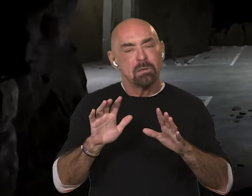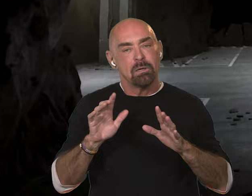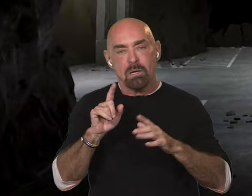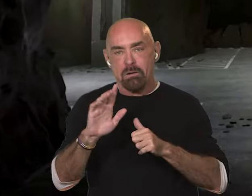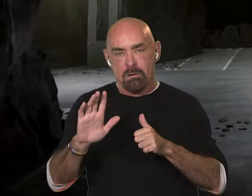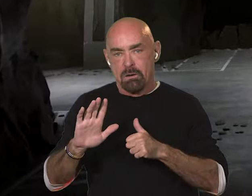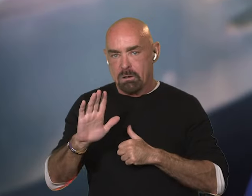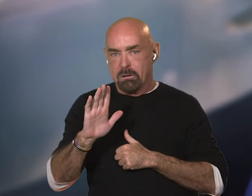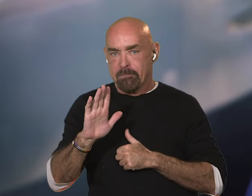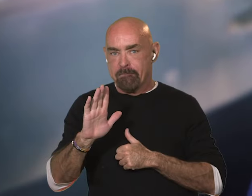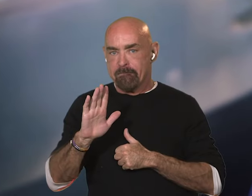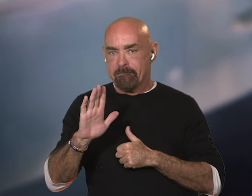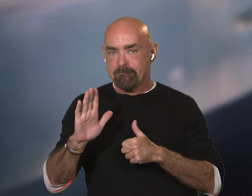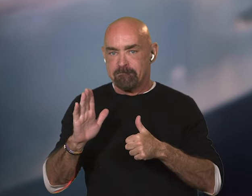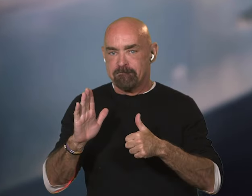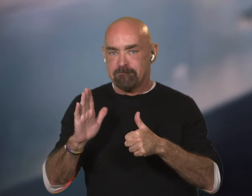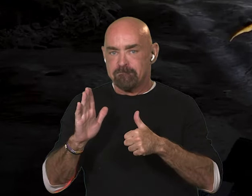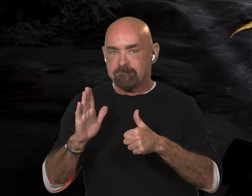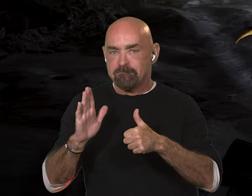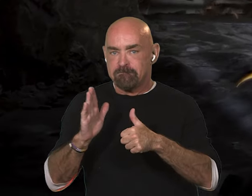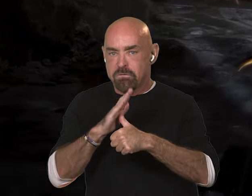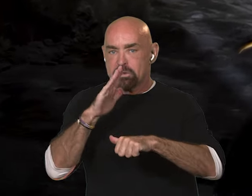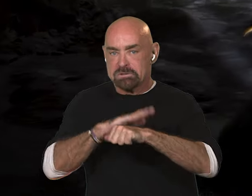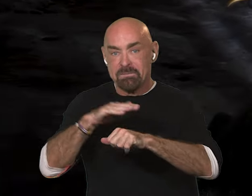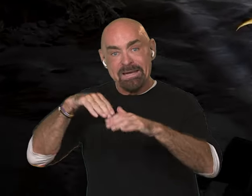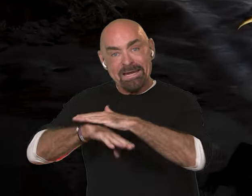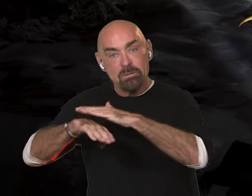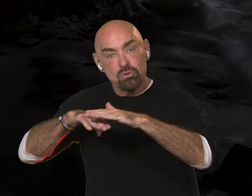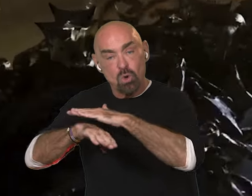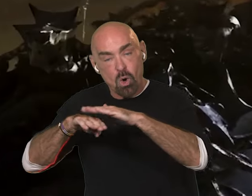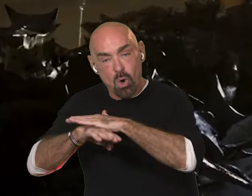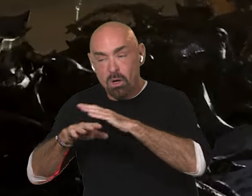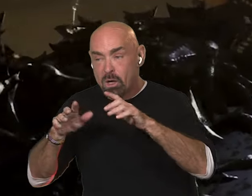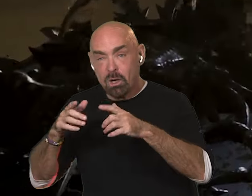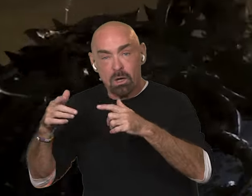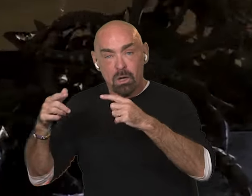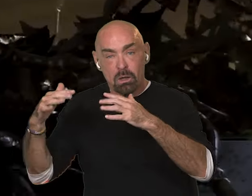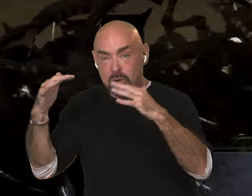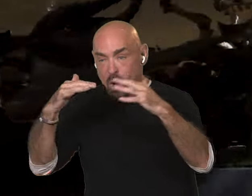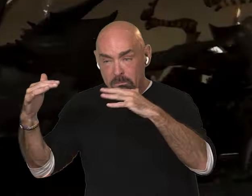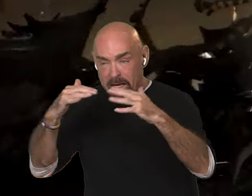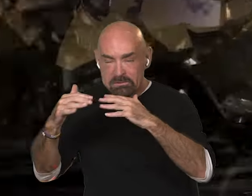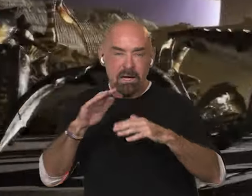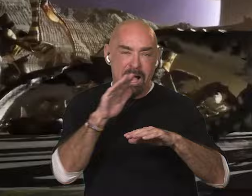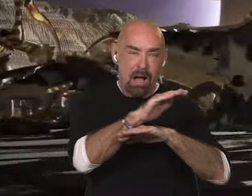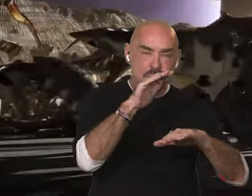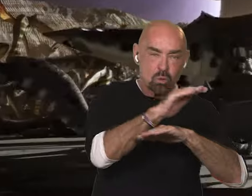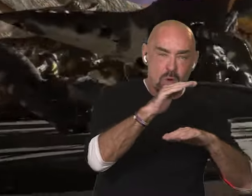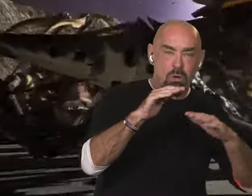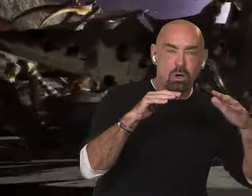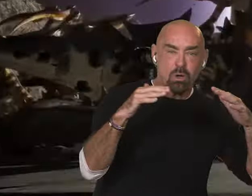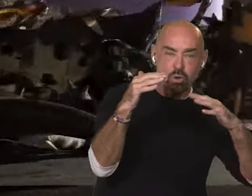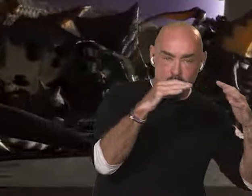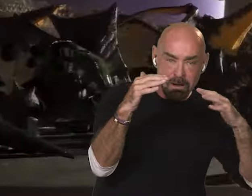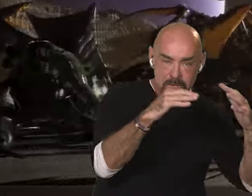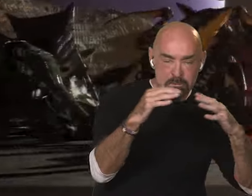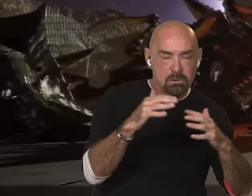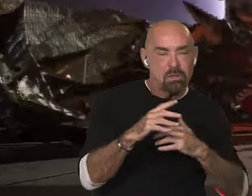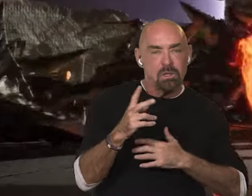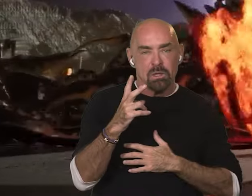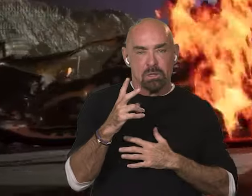first attempt in Starship Troopers to combine indoor combat environments with outdoor combat environments. Planet X-11 offers us